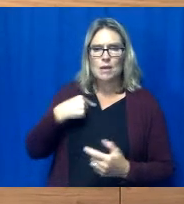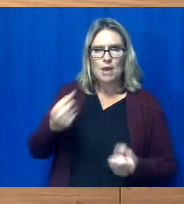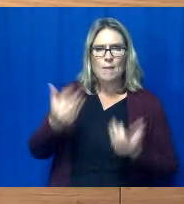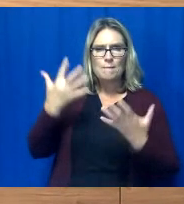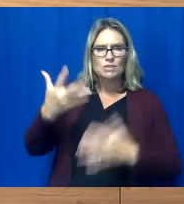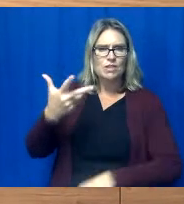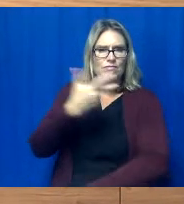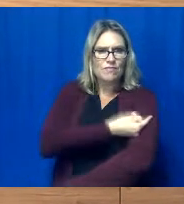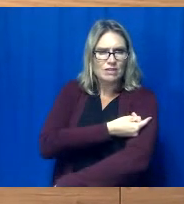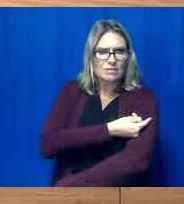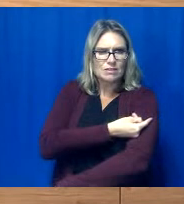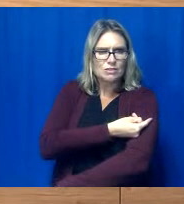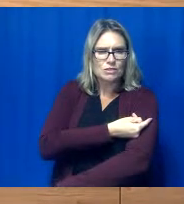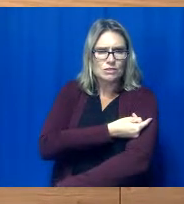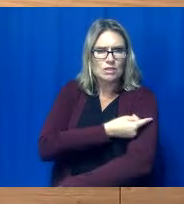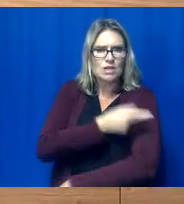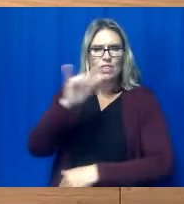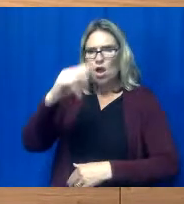the Saint-Quentin hospital?